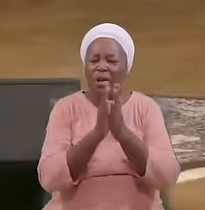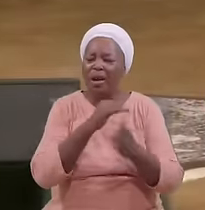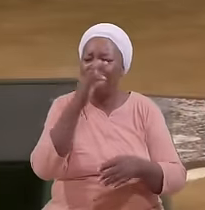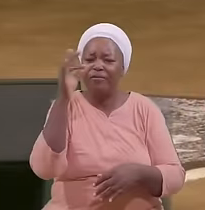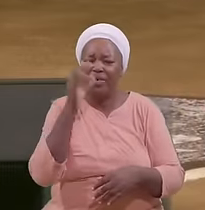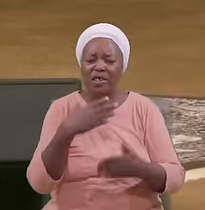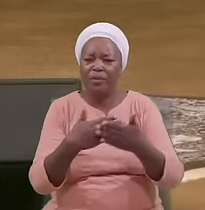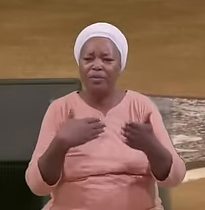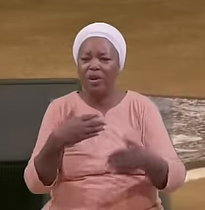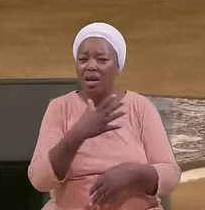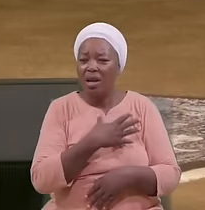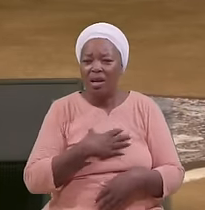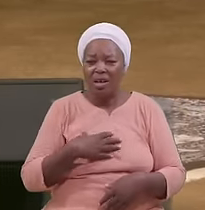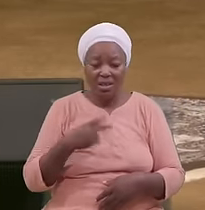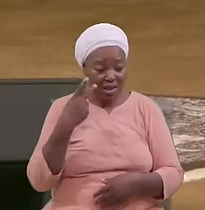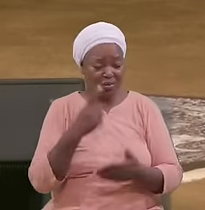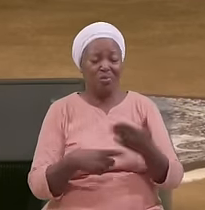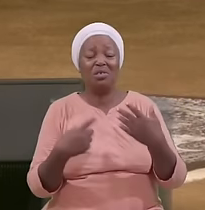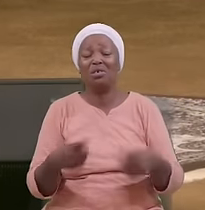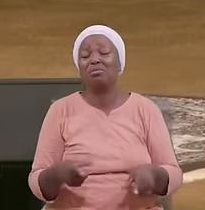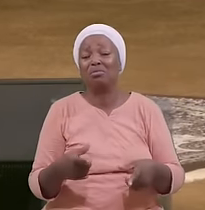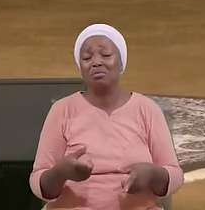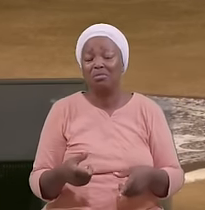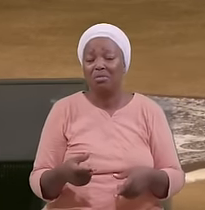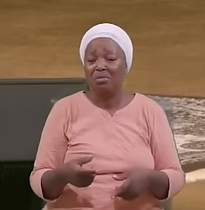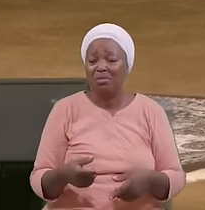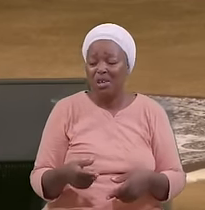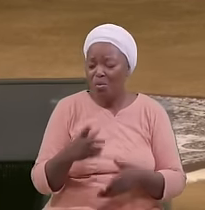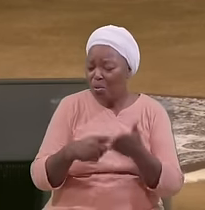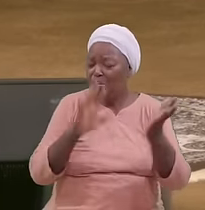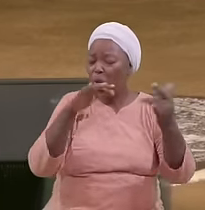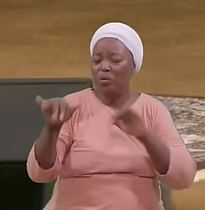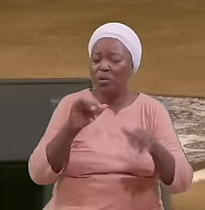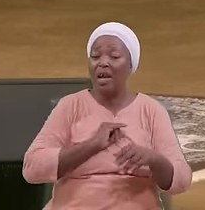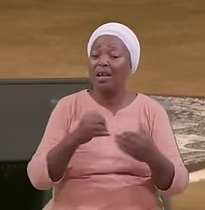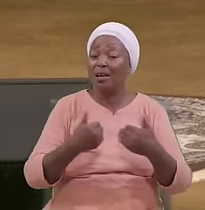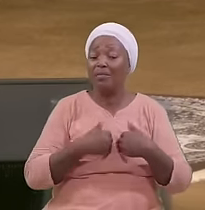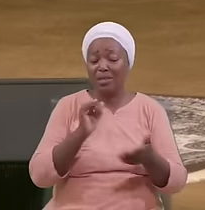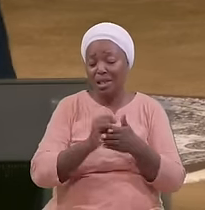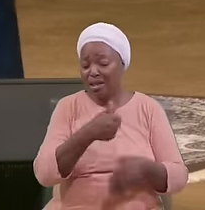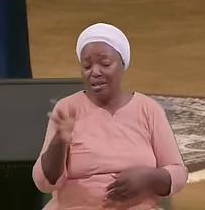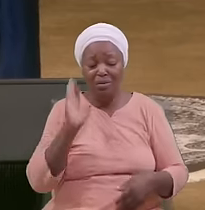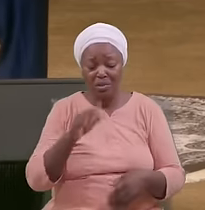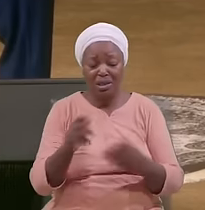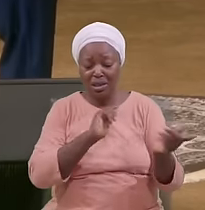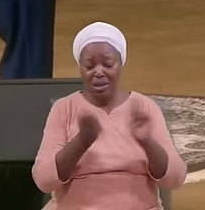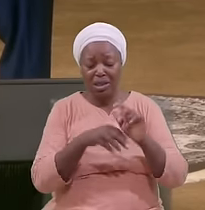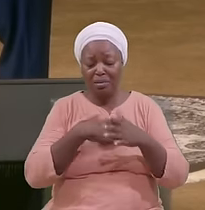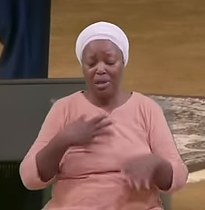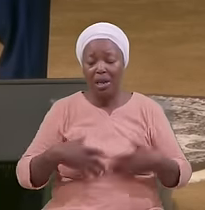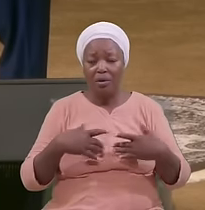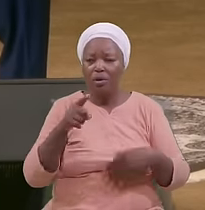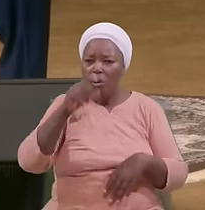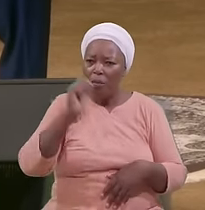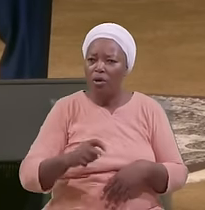and look at what happened. What hope do I have that anything will change? You must bring